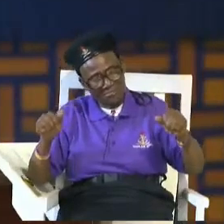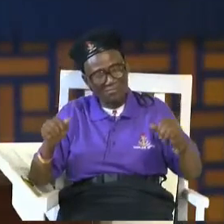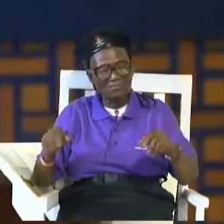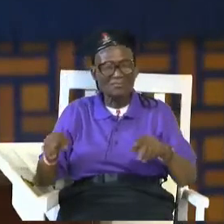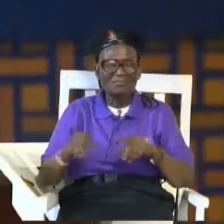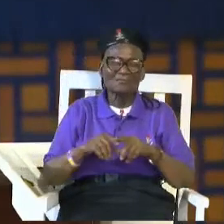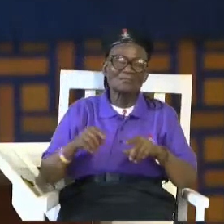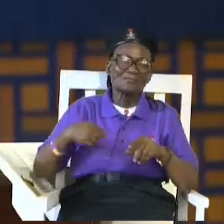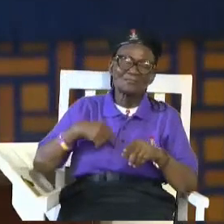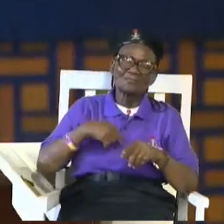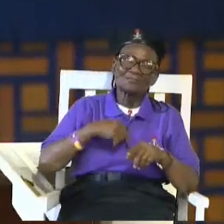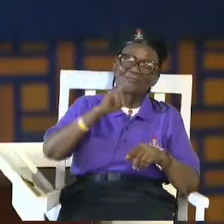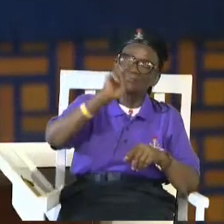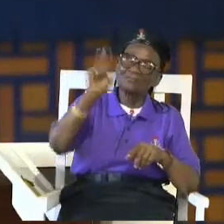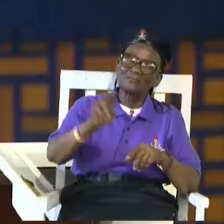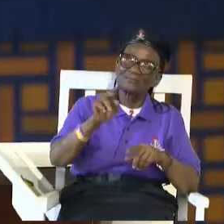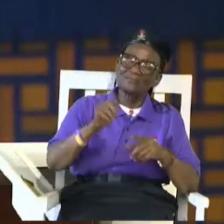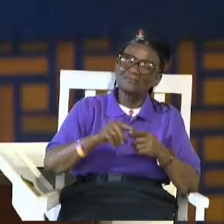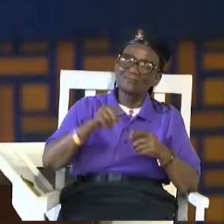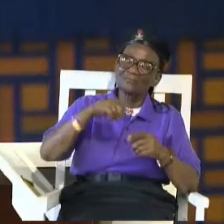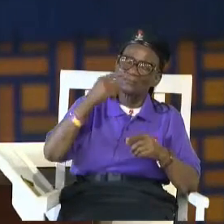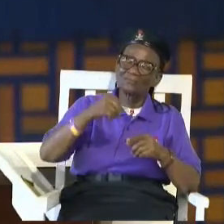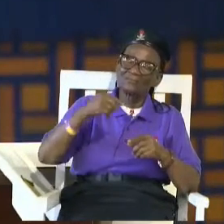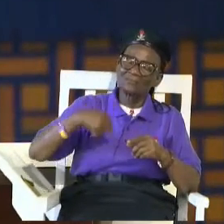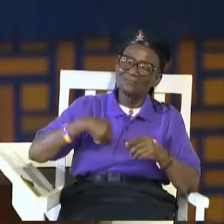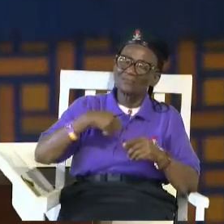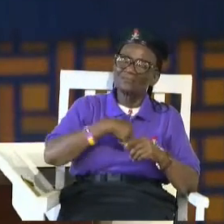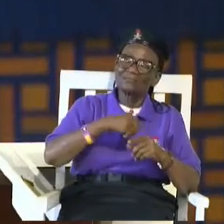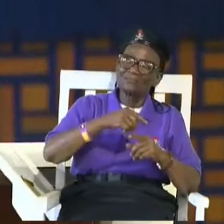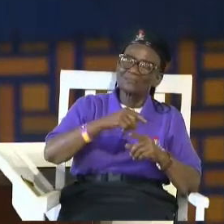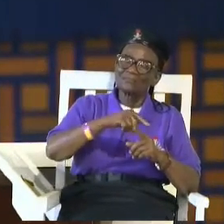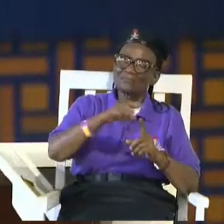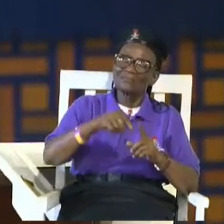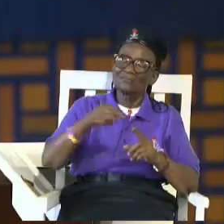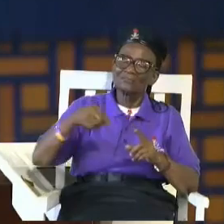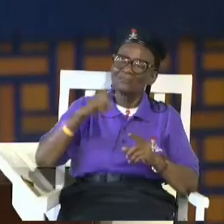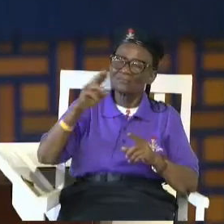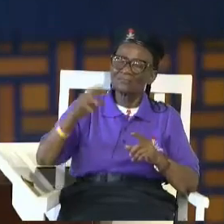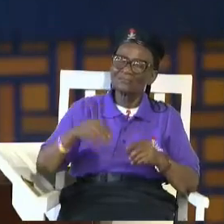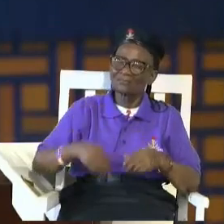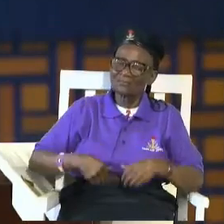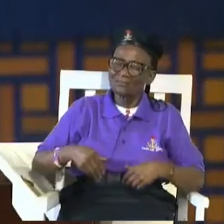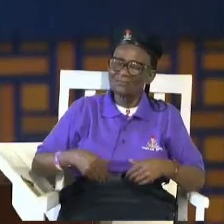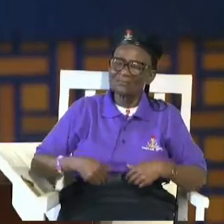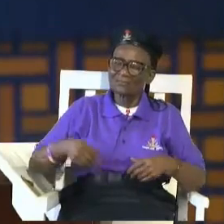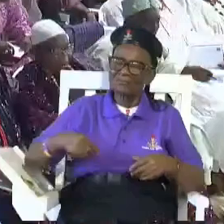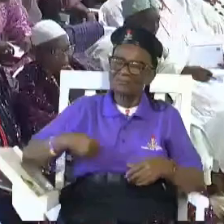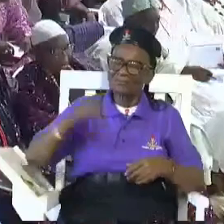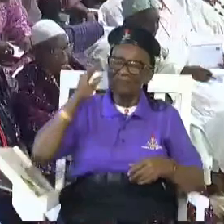as we used to say when I was young, we shall see what we shall see.